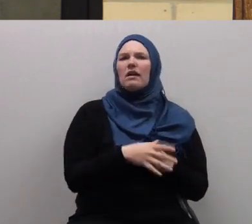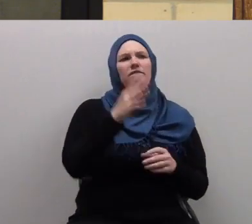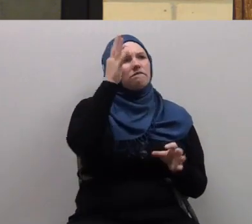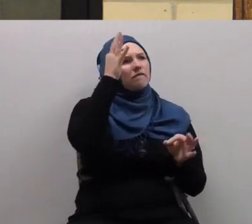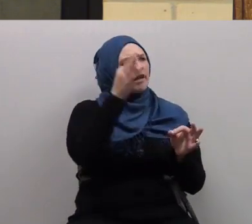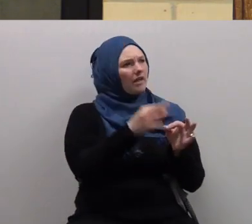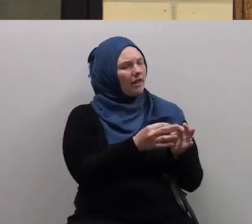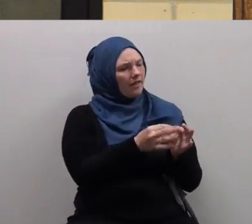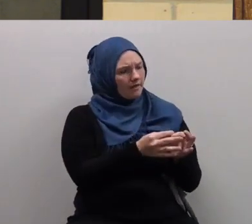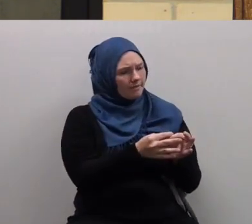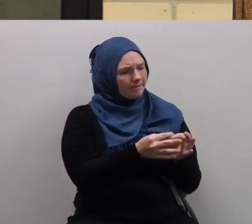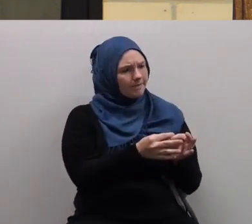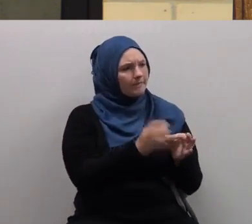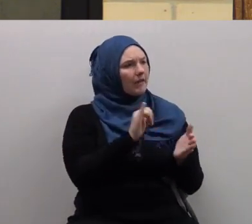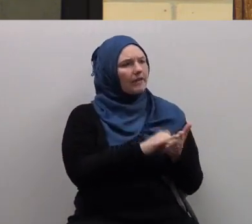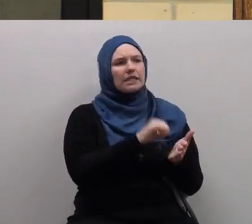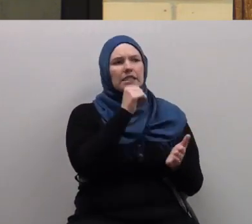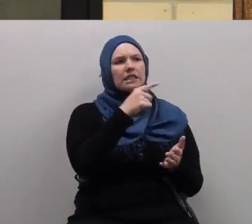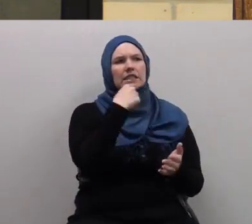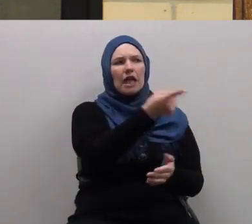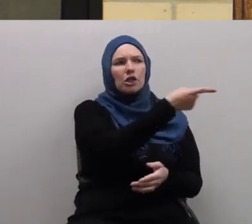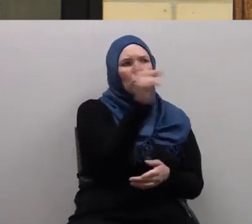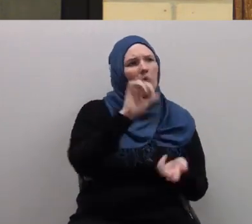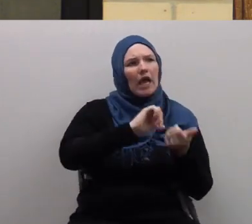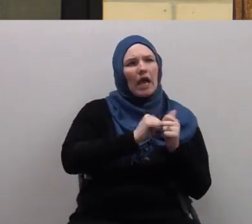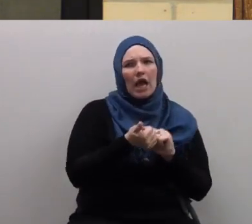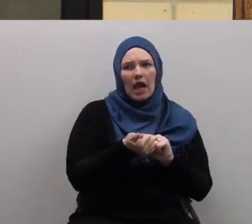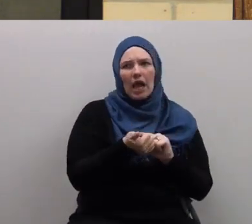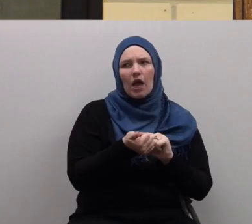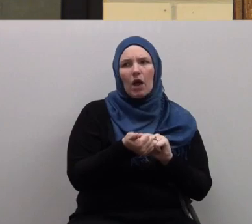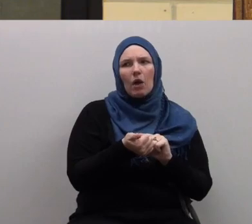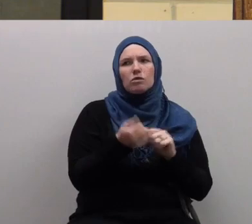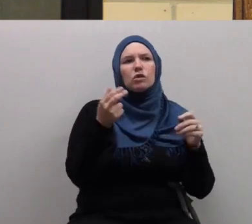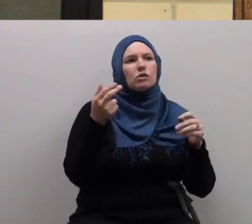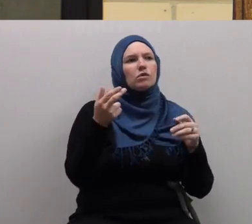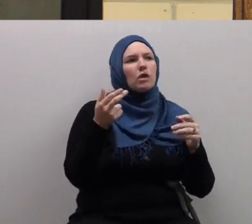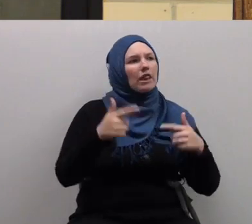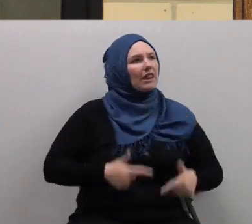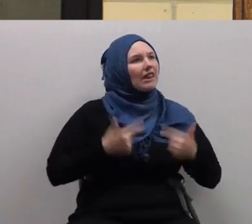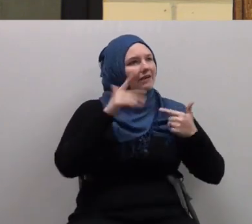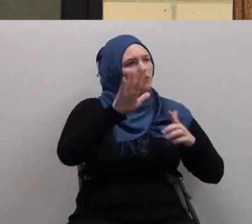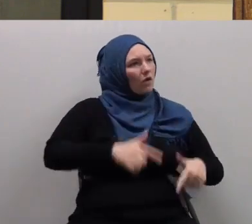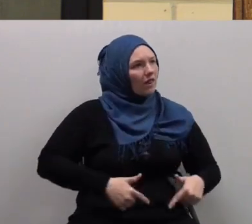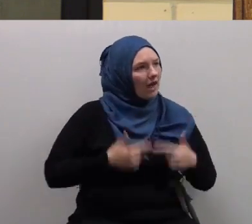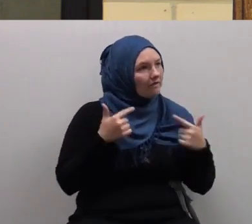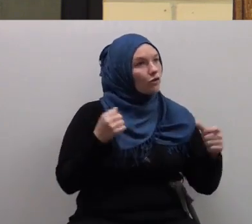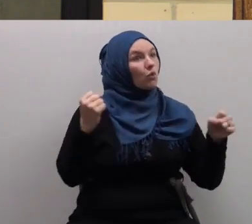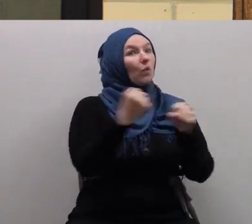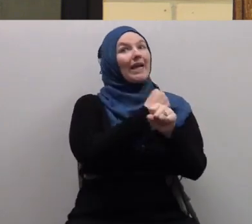faith that doesn't tell you how to lead your life to win